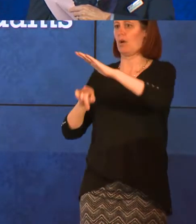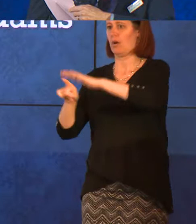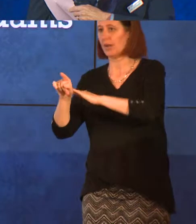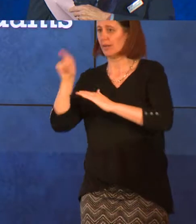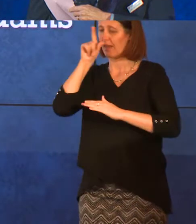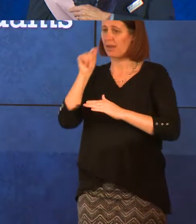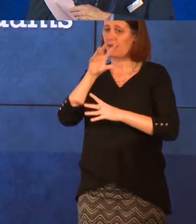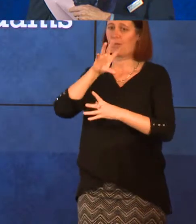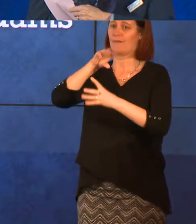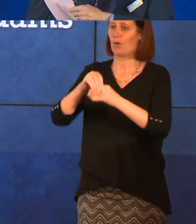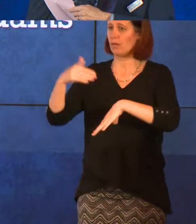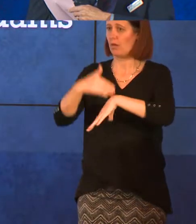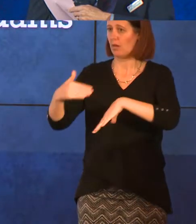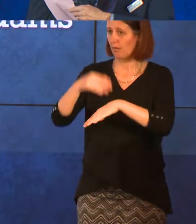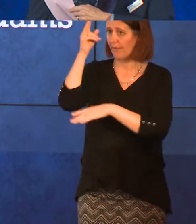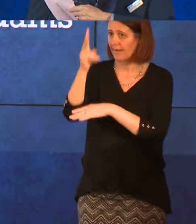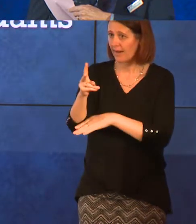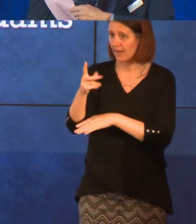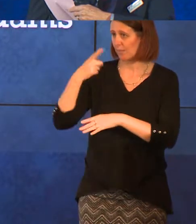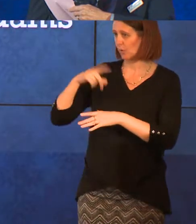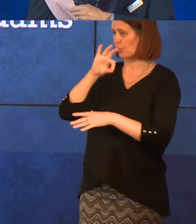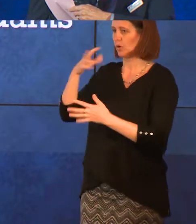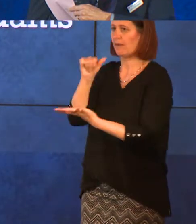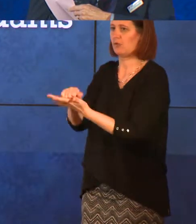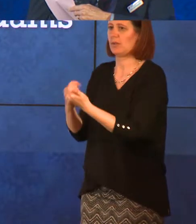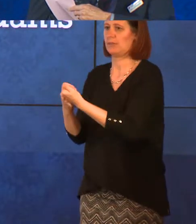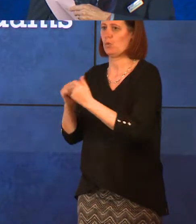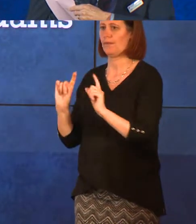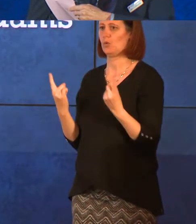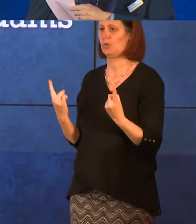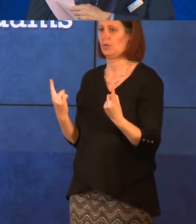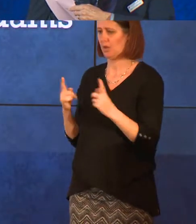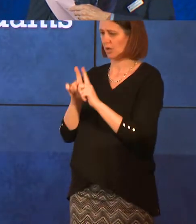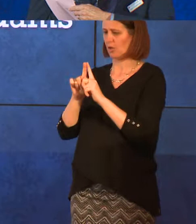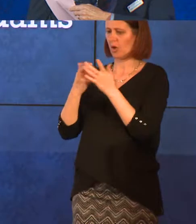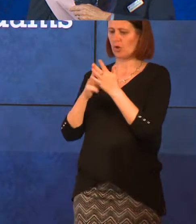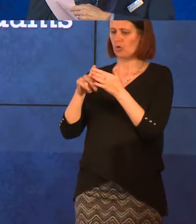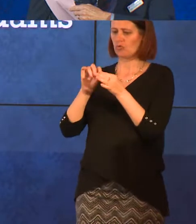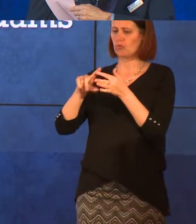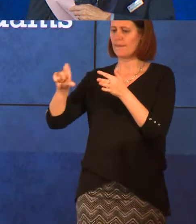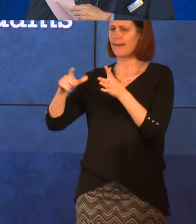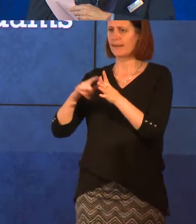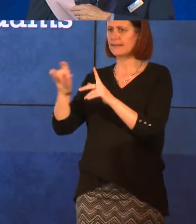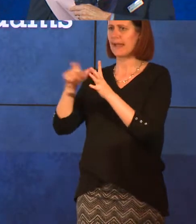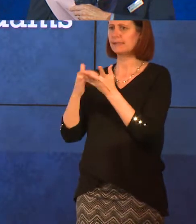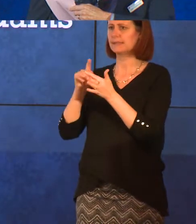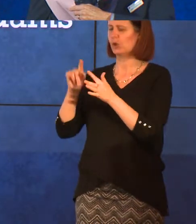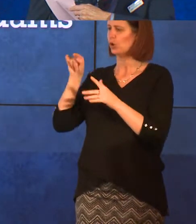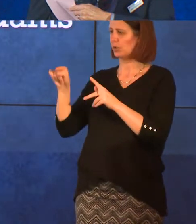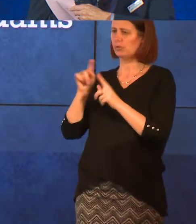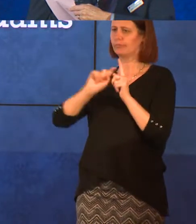reoffending and re-entry. Yes. And in Rebecca's case that I mentioned earlier, she cycled in and out of prison and